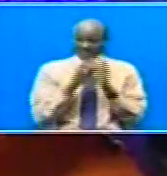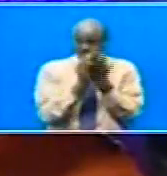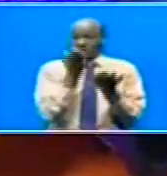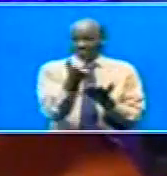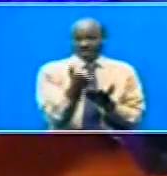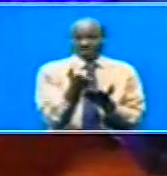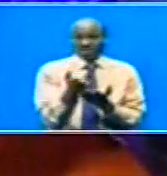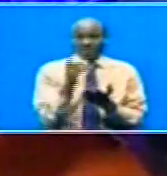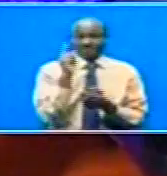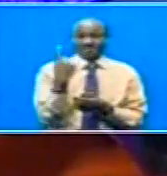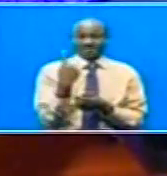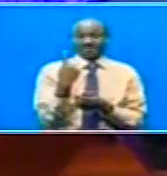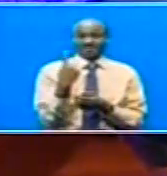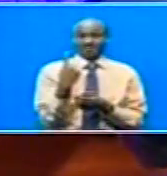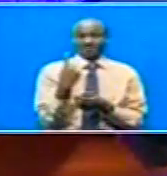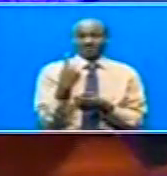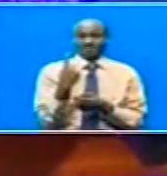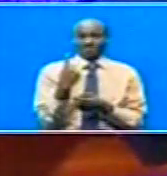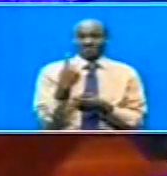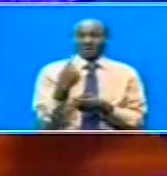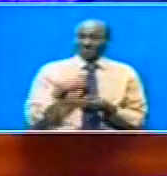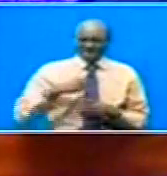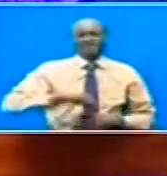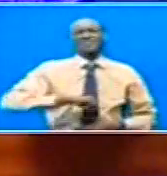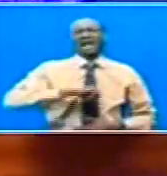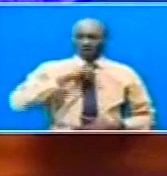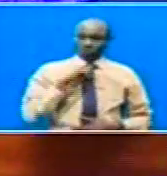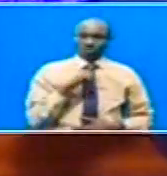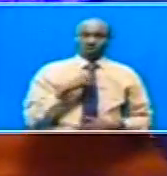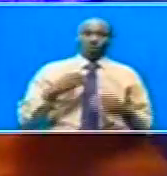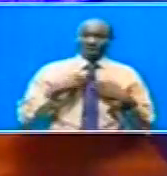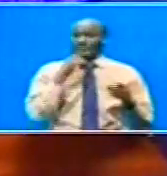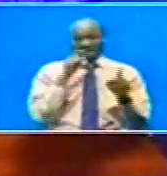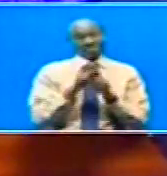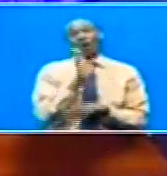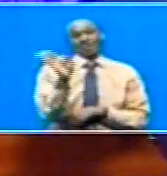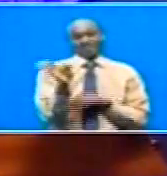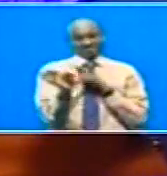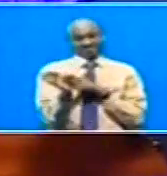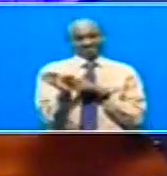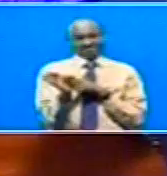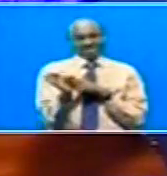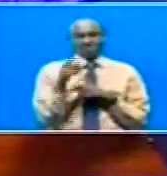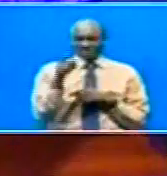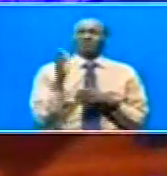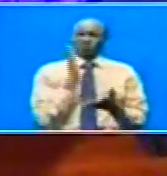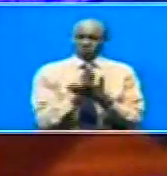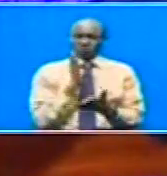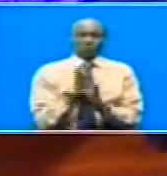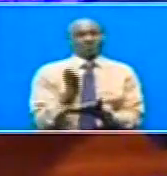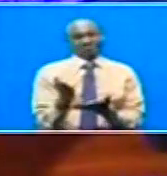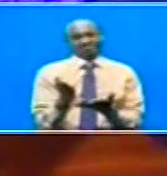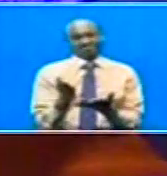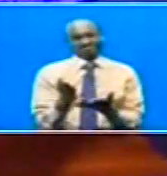was, first of all, I am so proud to have a brother like Barack who has done amazing things. You know,